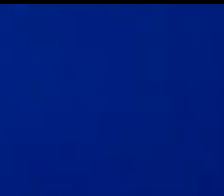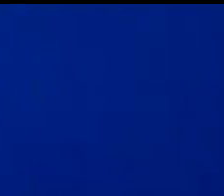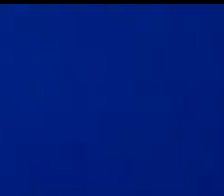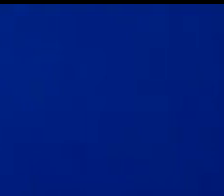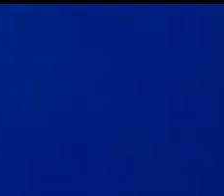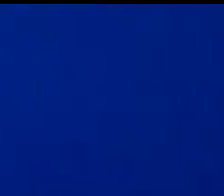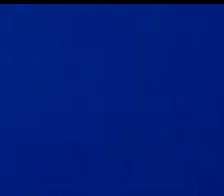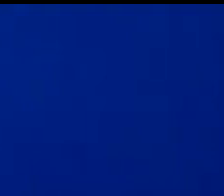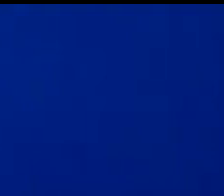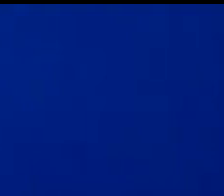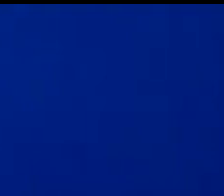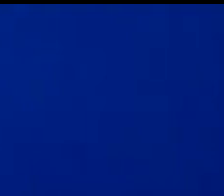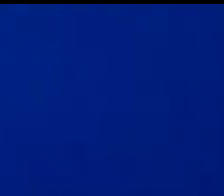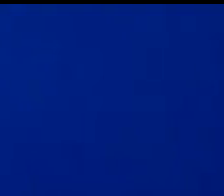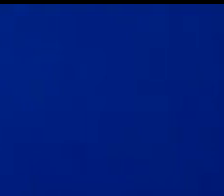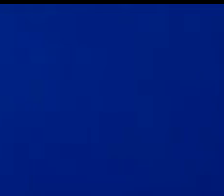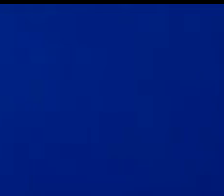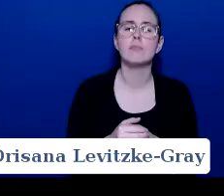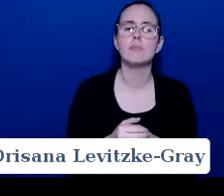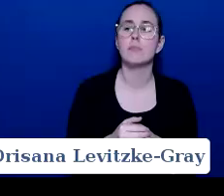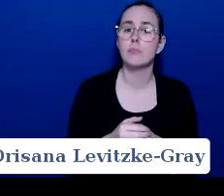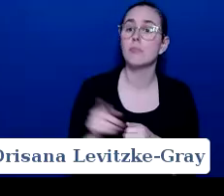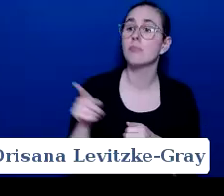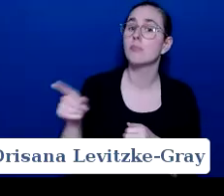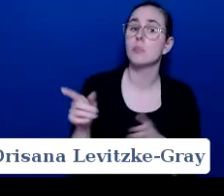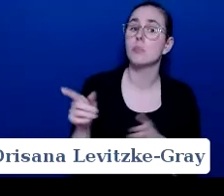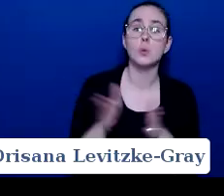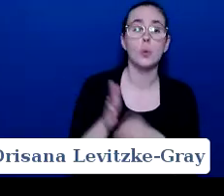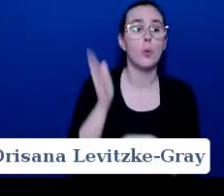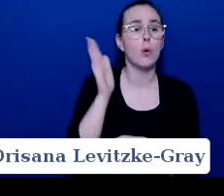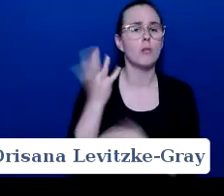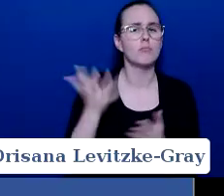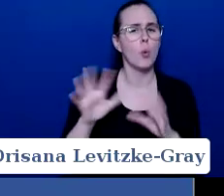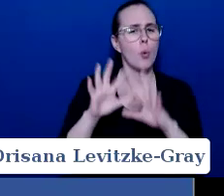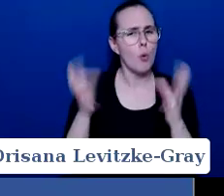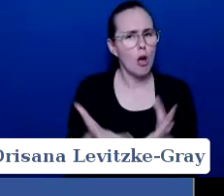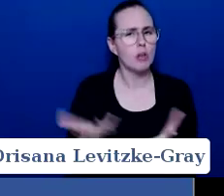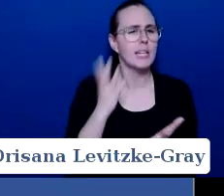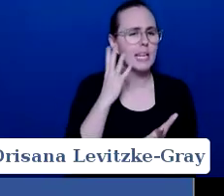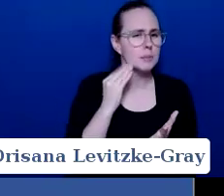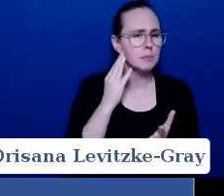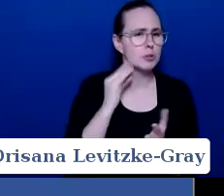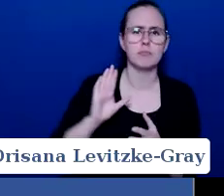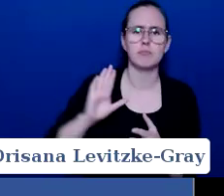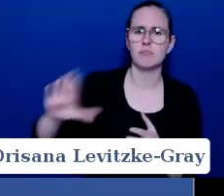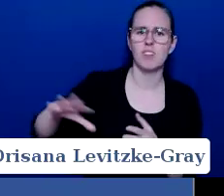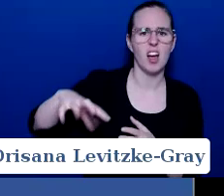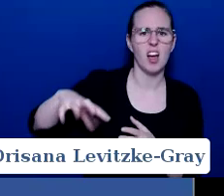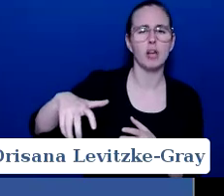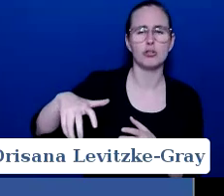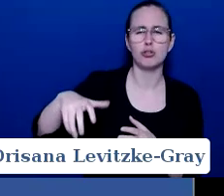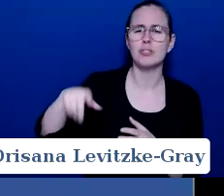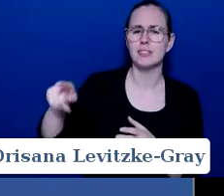and the different processes that are taking place in different countries as a starting process. And then we are going